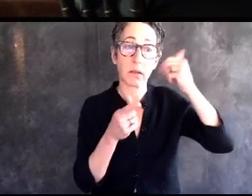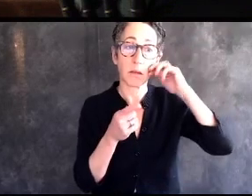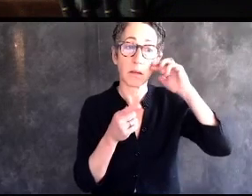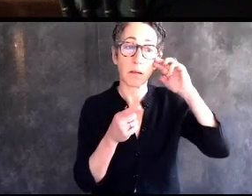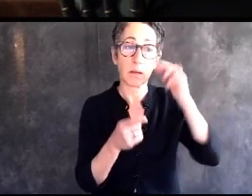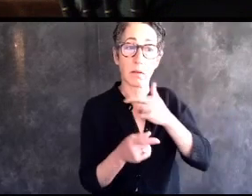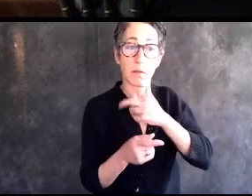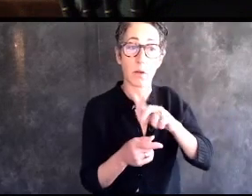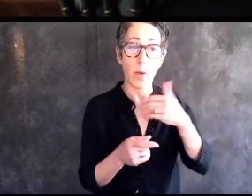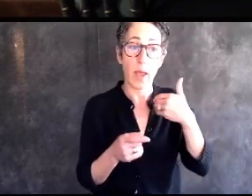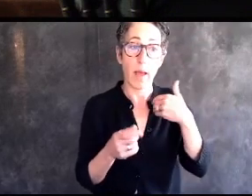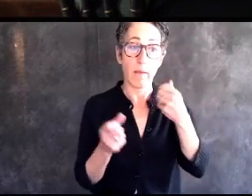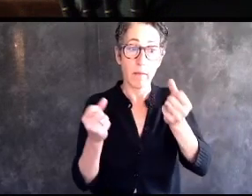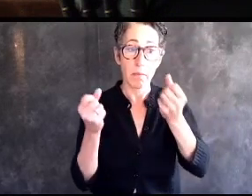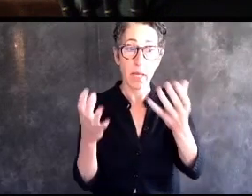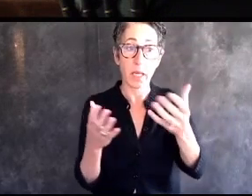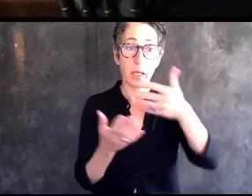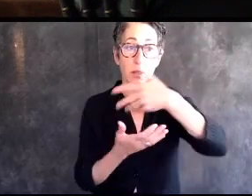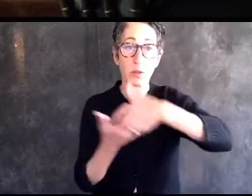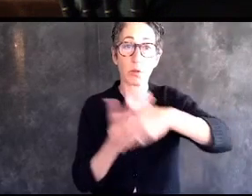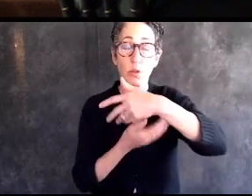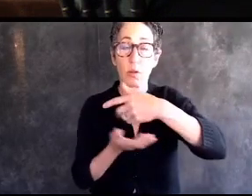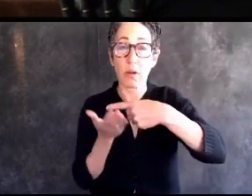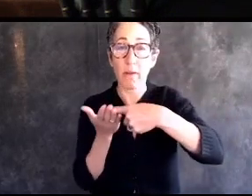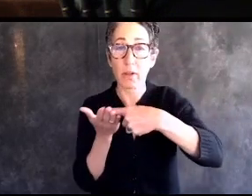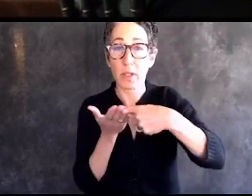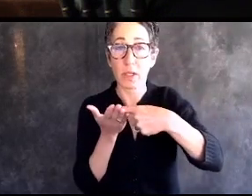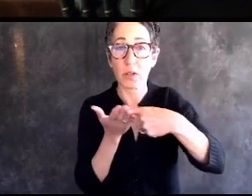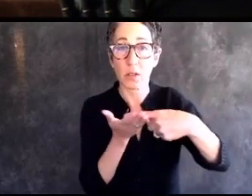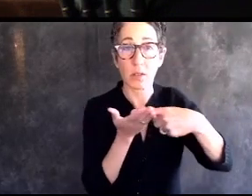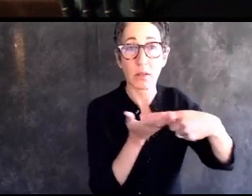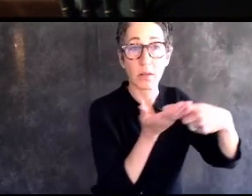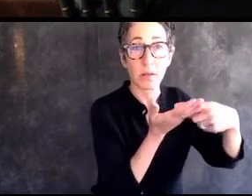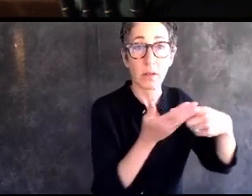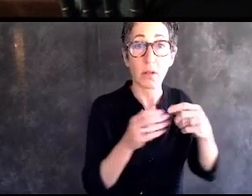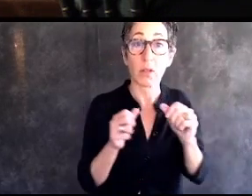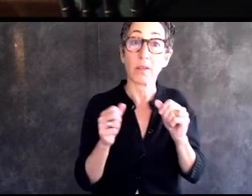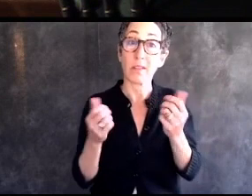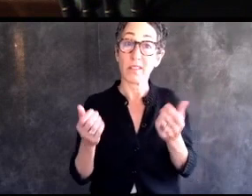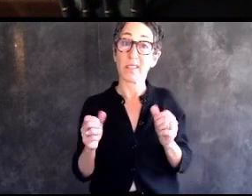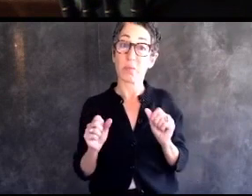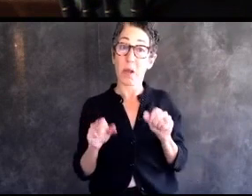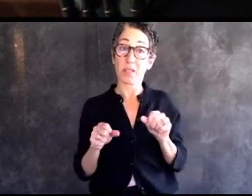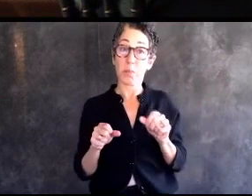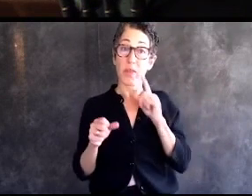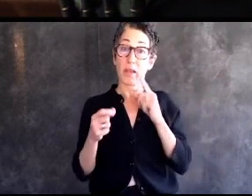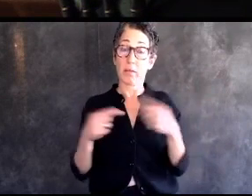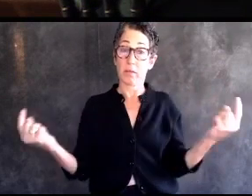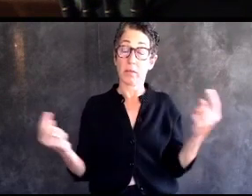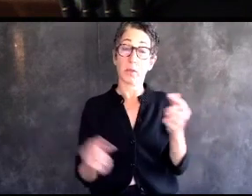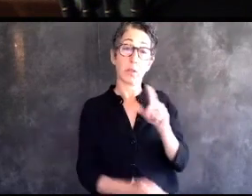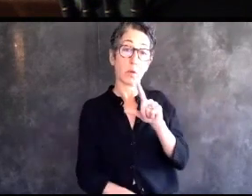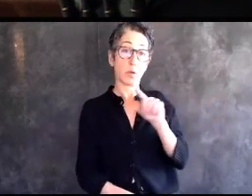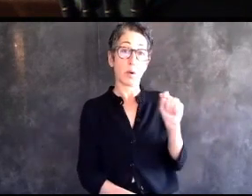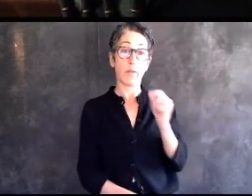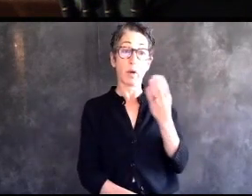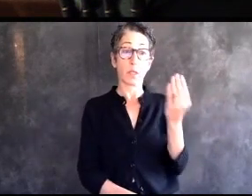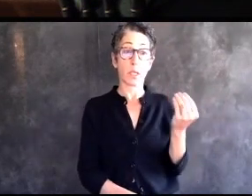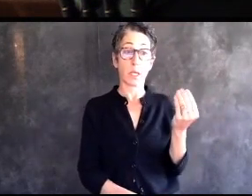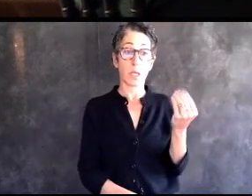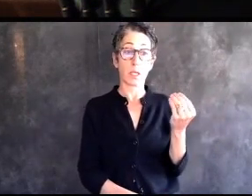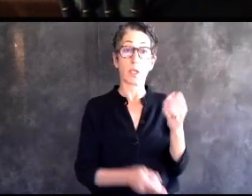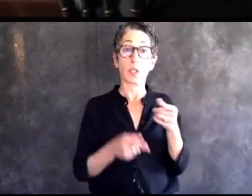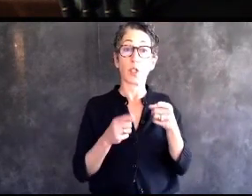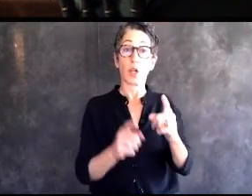a lot of social conversations that could have been polarizing. Back in 2014, during the Sunflower Movement,